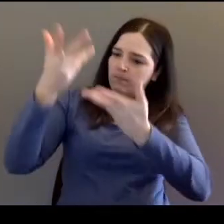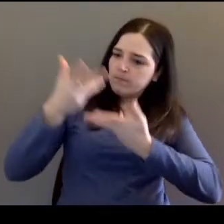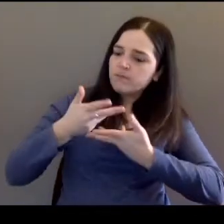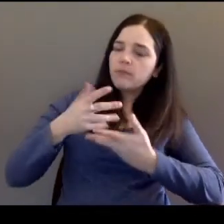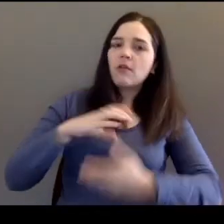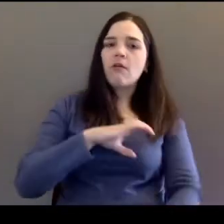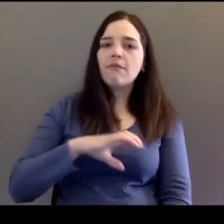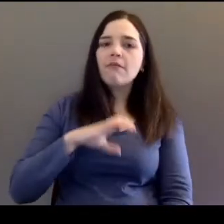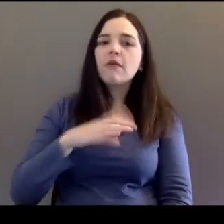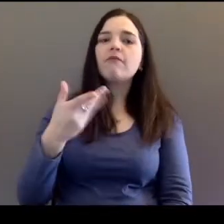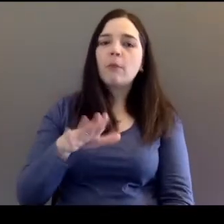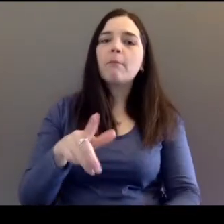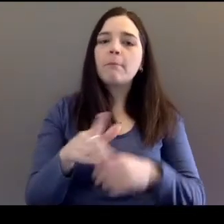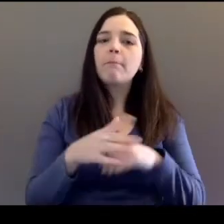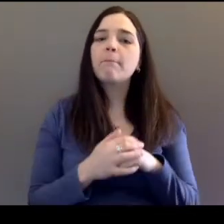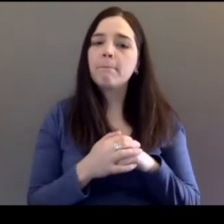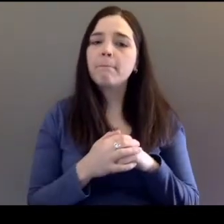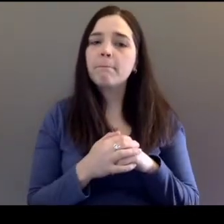comfort."